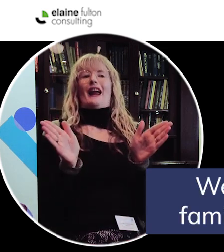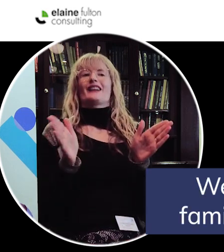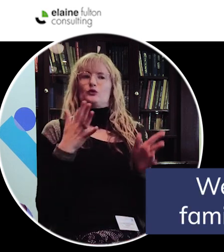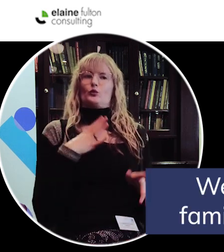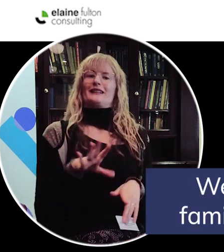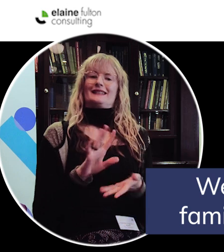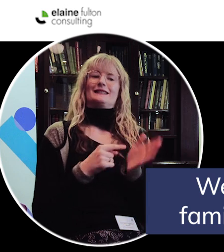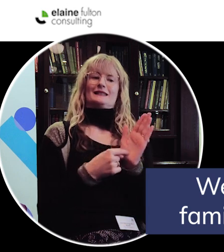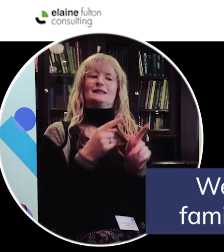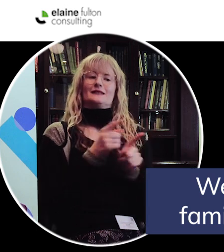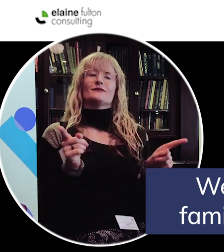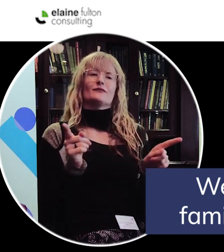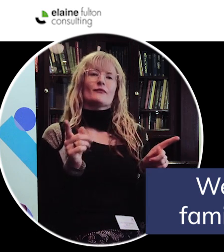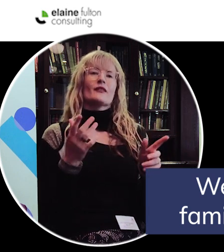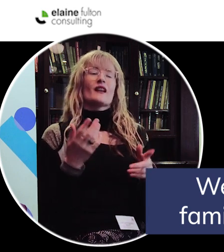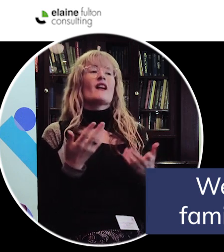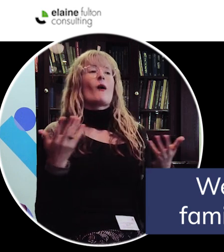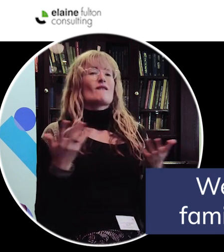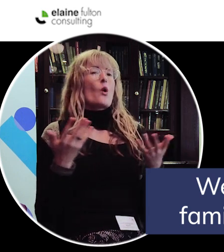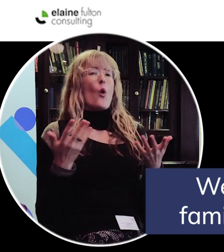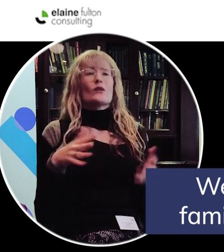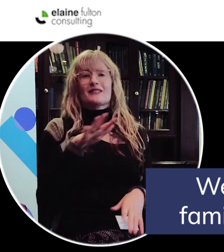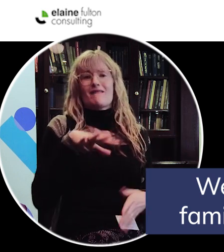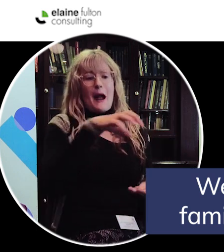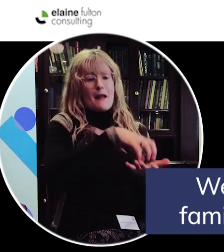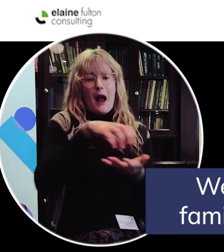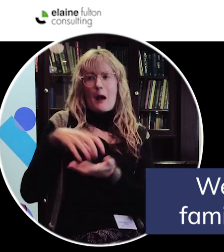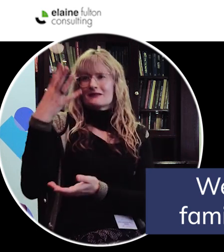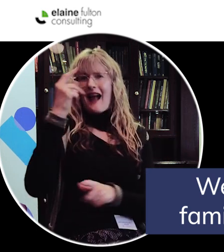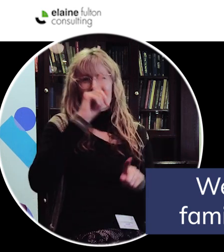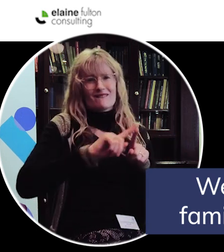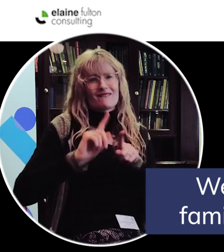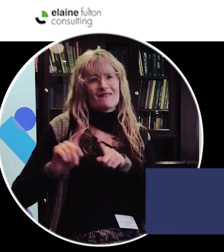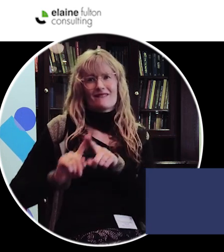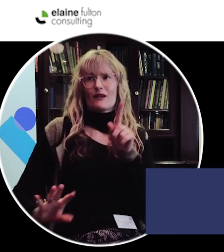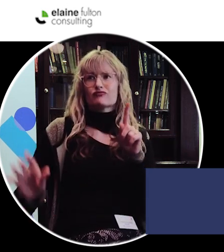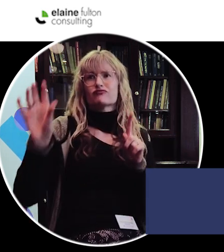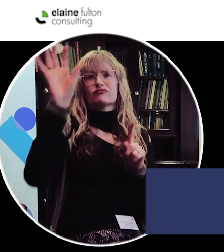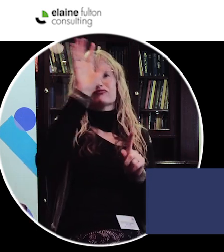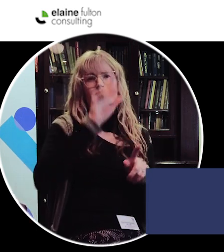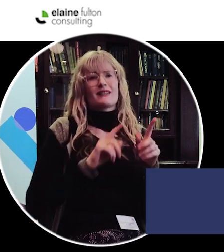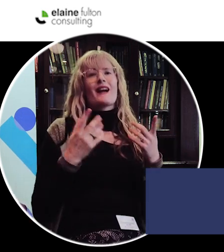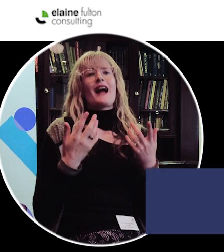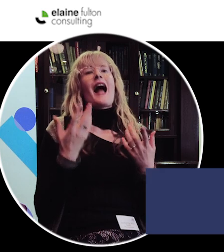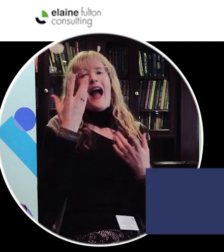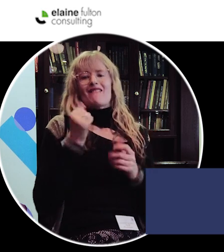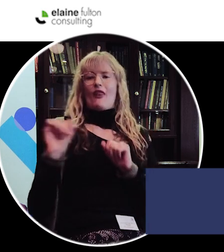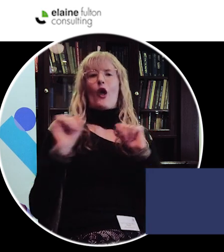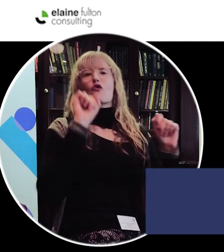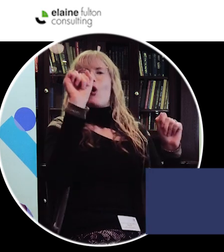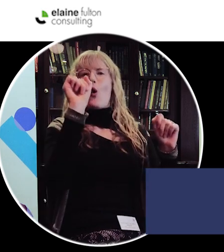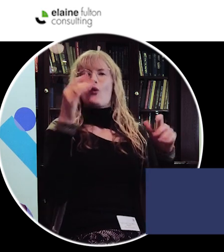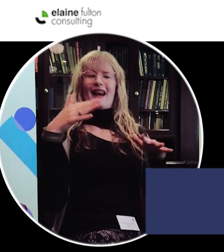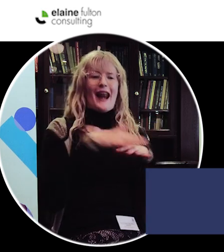dealing with that complexity that, of course, family hubs are different everywhere and exist within complex networks and systems that